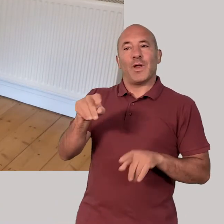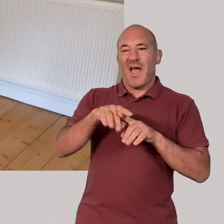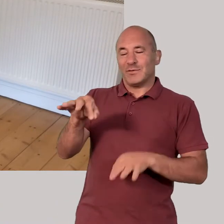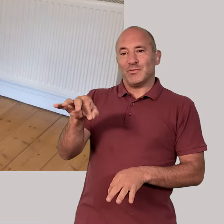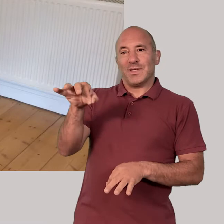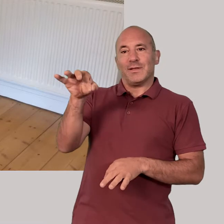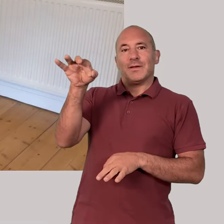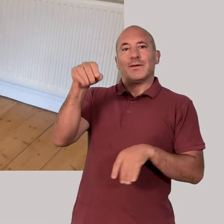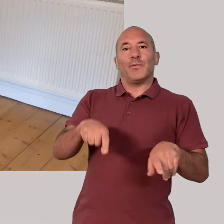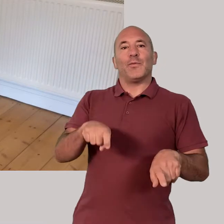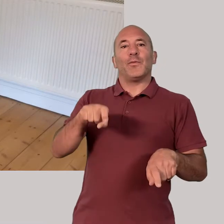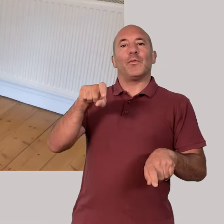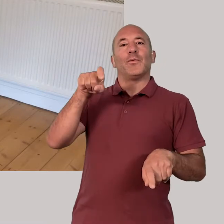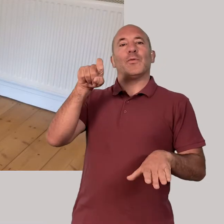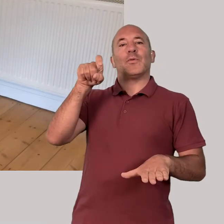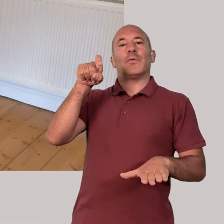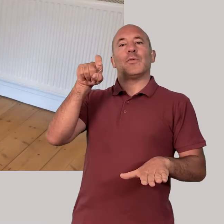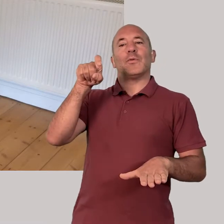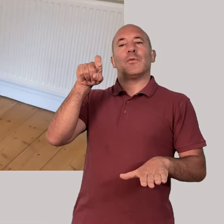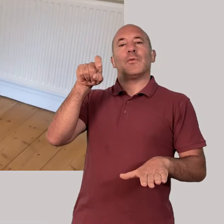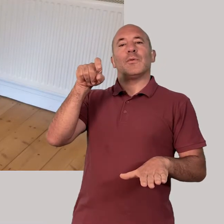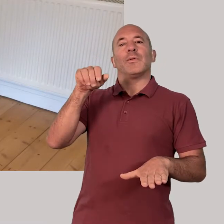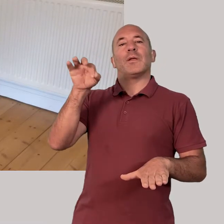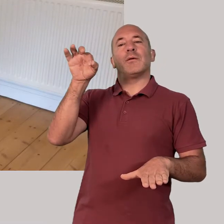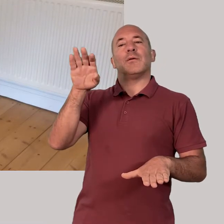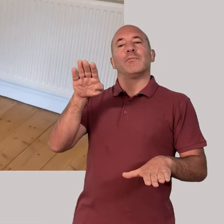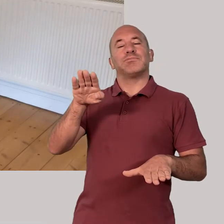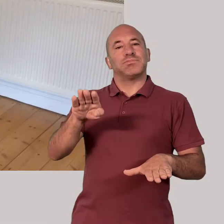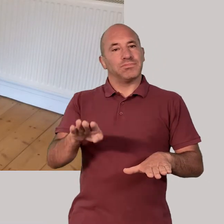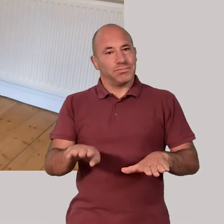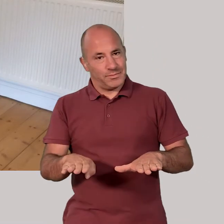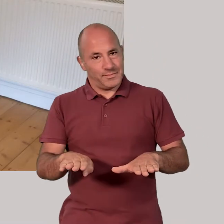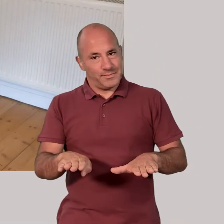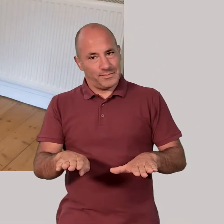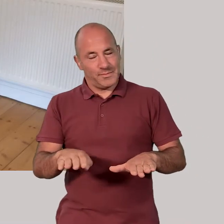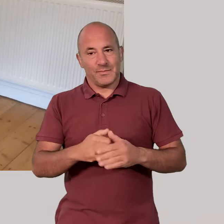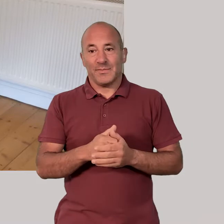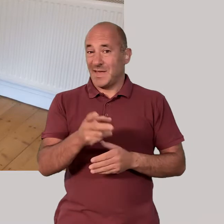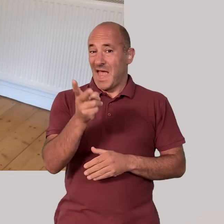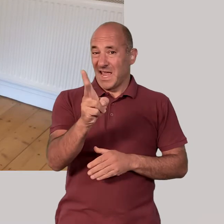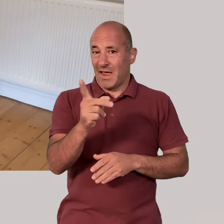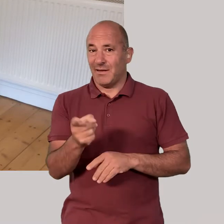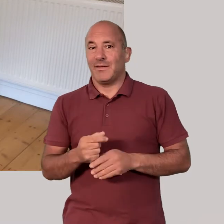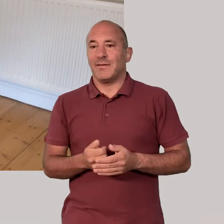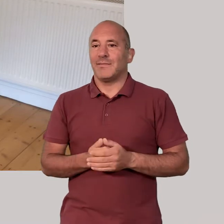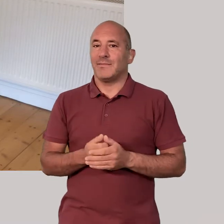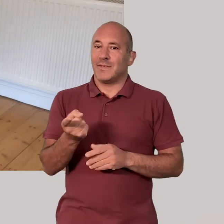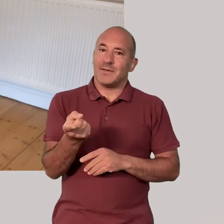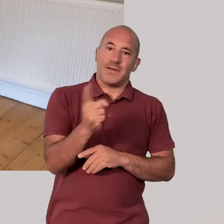so lightly, almost on a puppet string up here. And then put your foot down. And then go